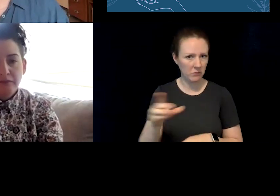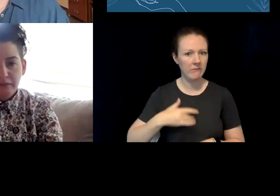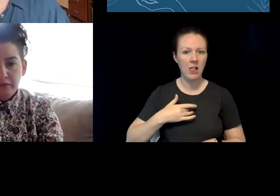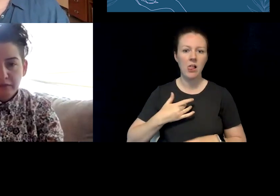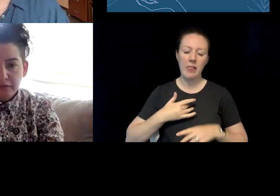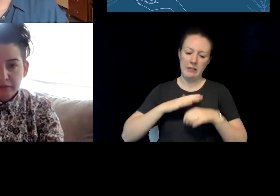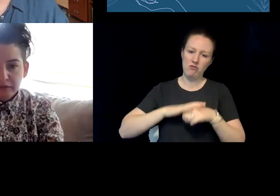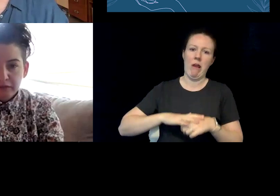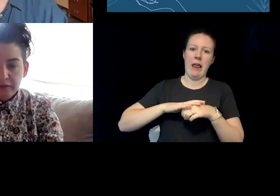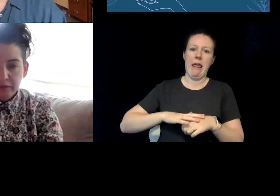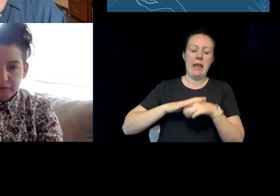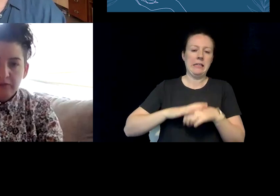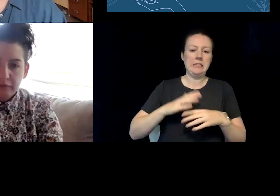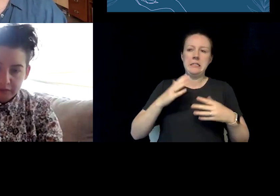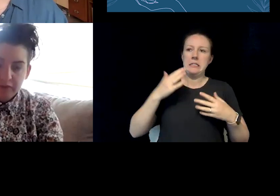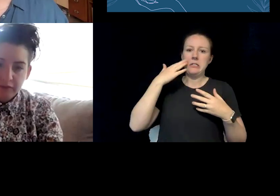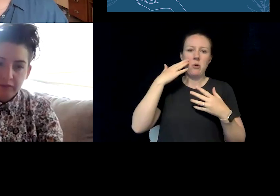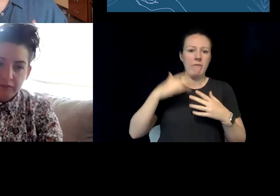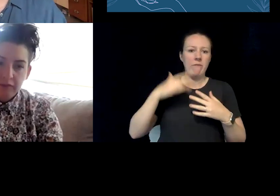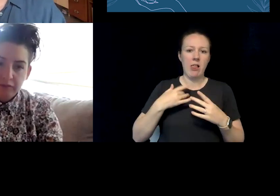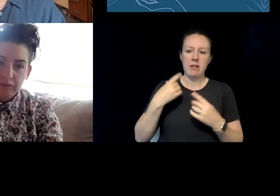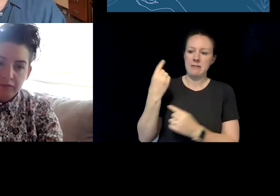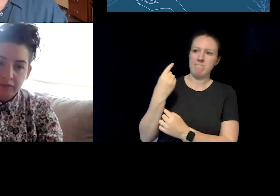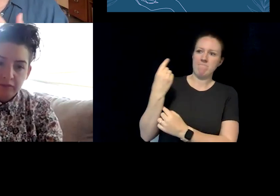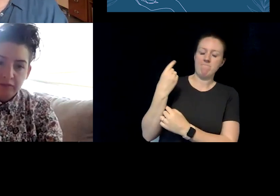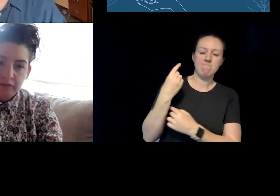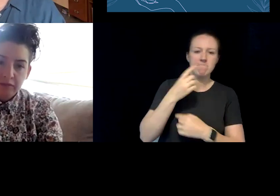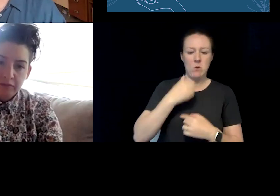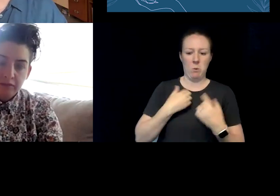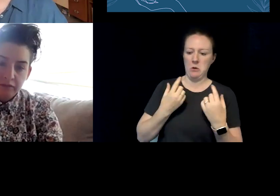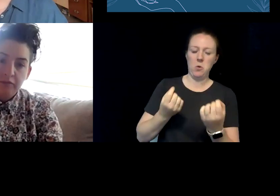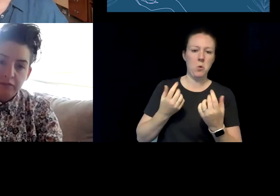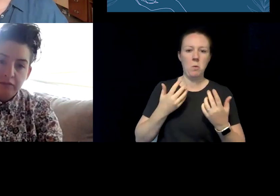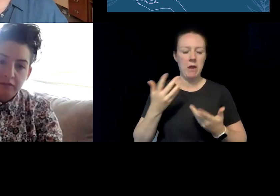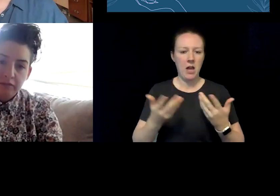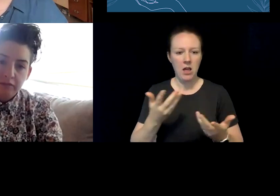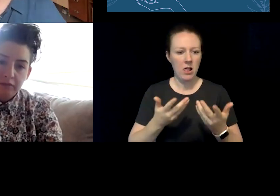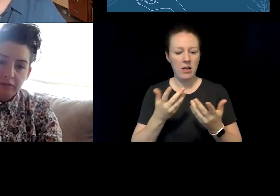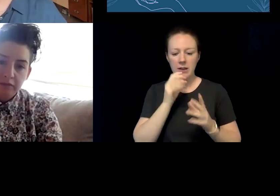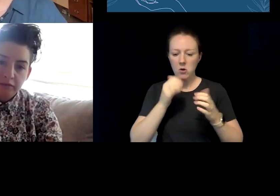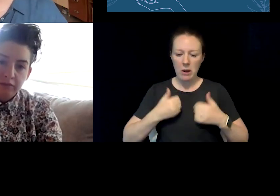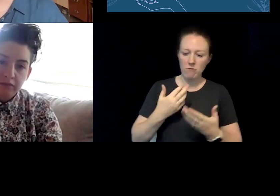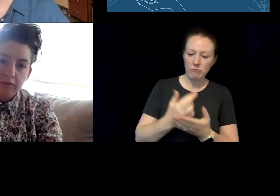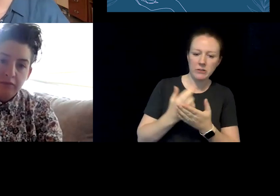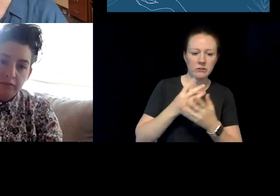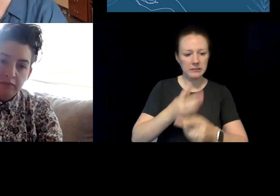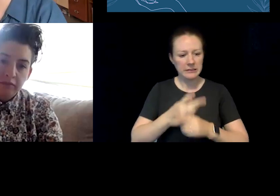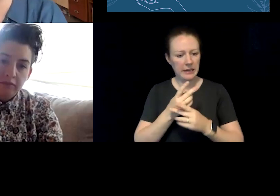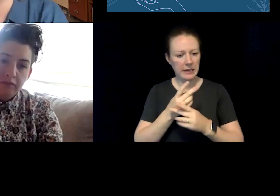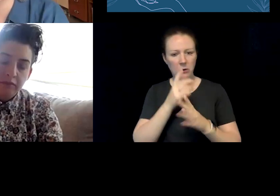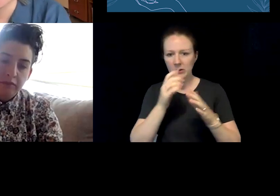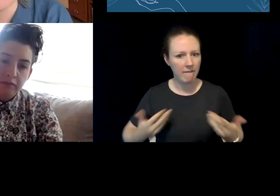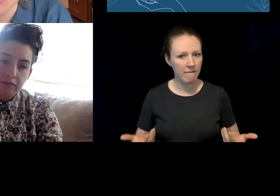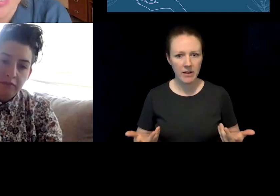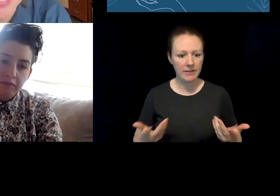against just tensions all the time because you don't feel like you have the resources to provide the systems of care that are needed.